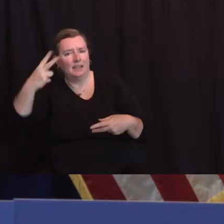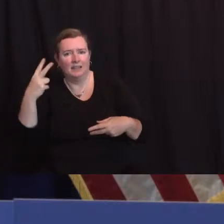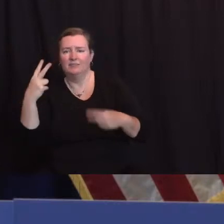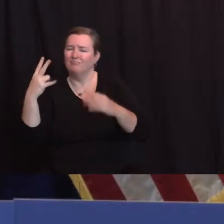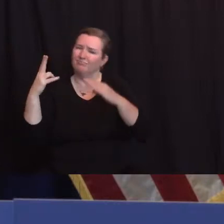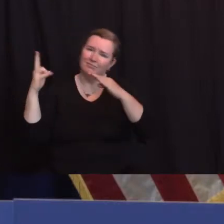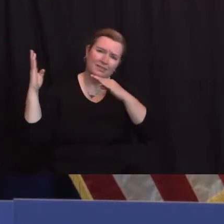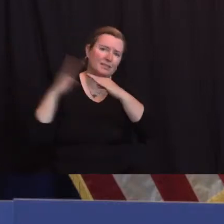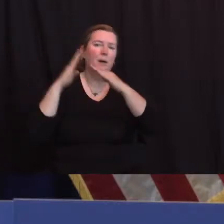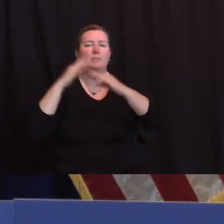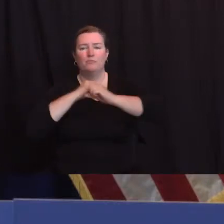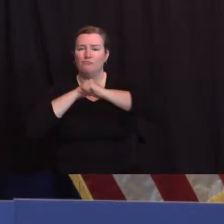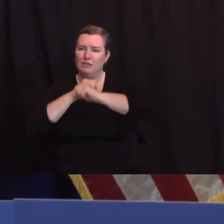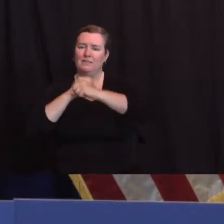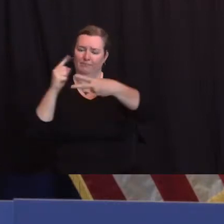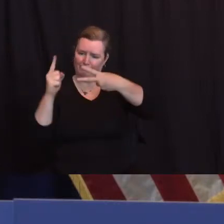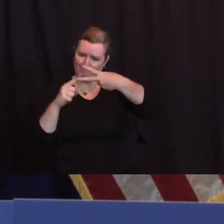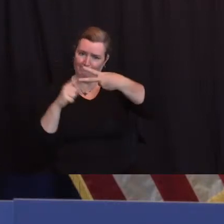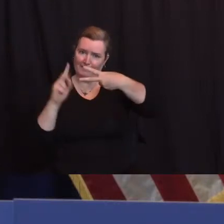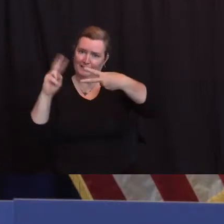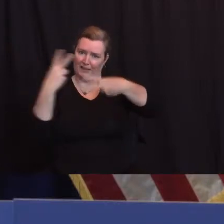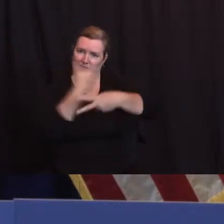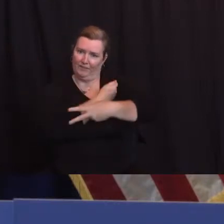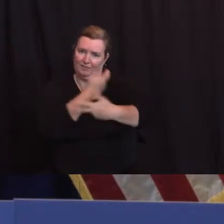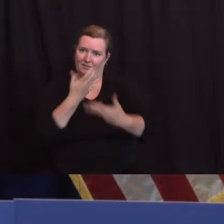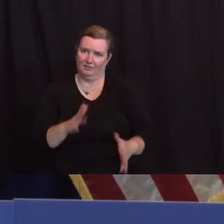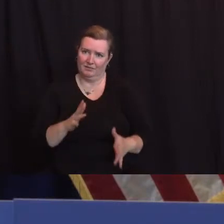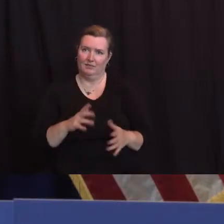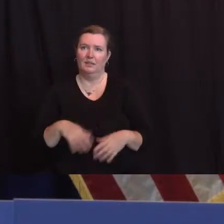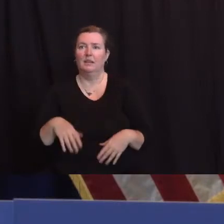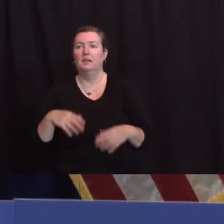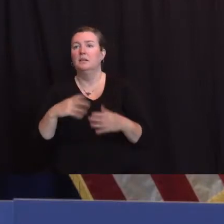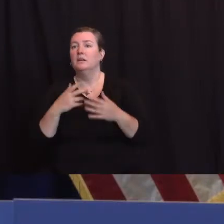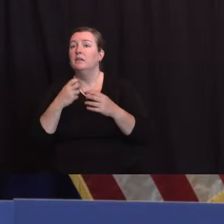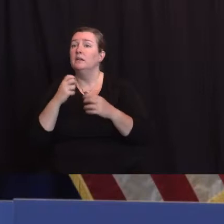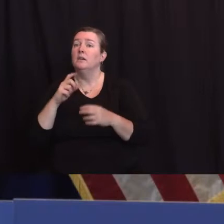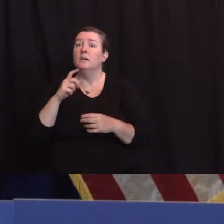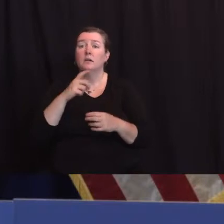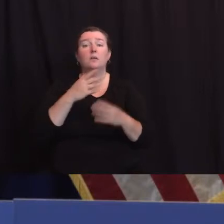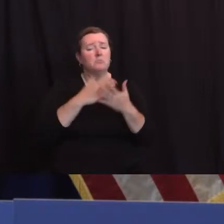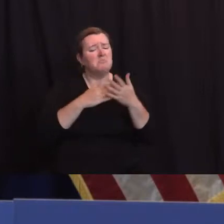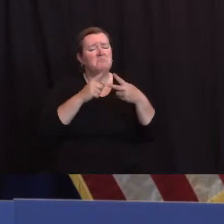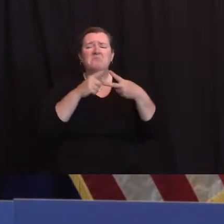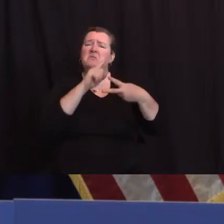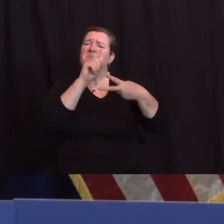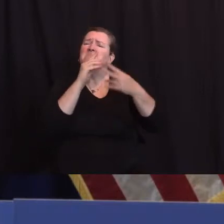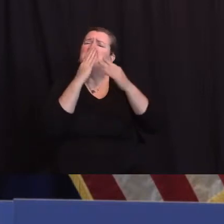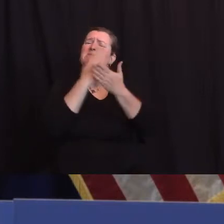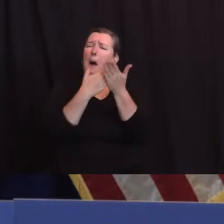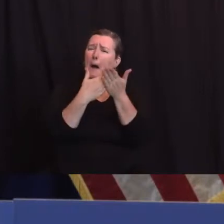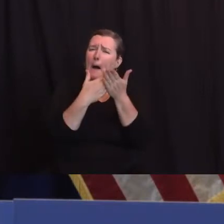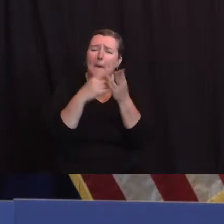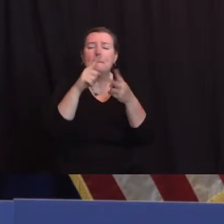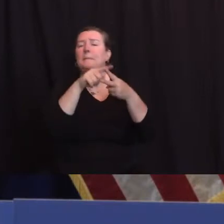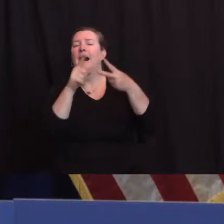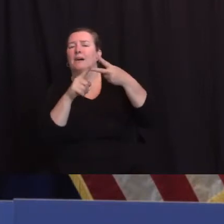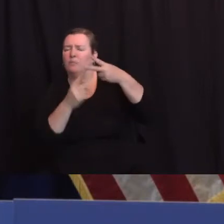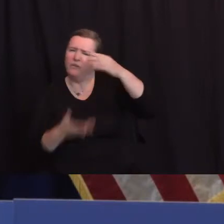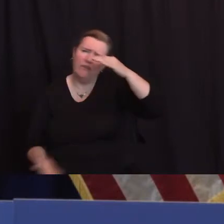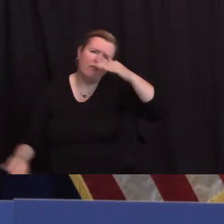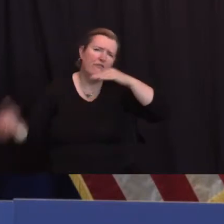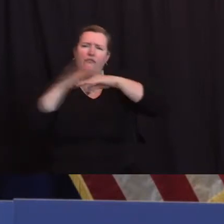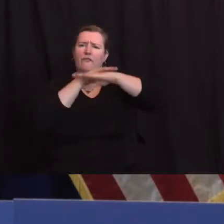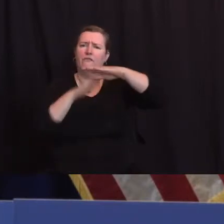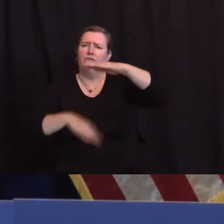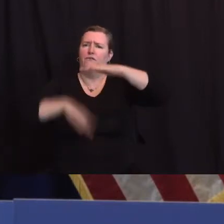COVID-19. Individuals do get some protection from their first shot, but the second shot provides up to